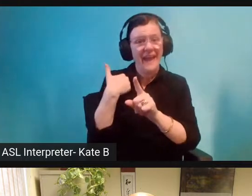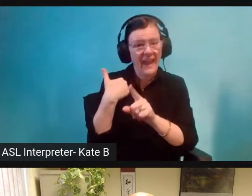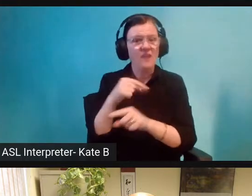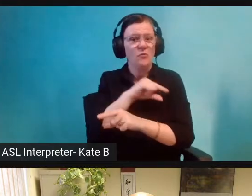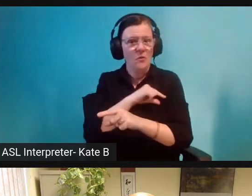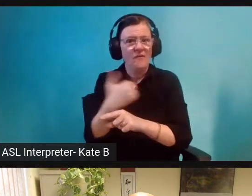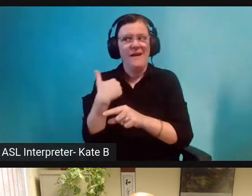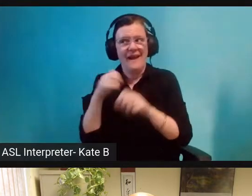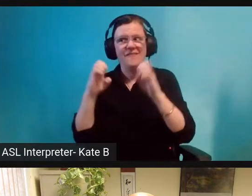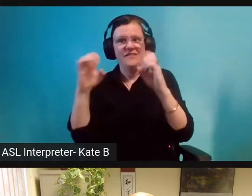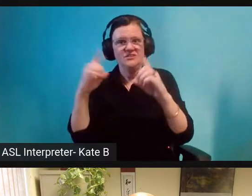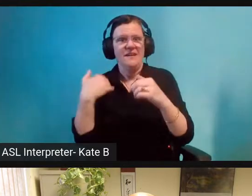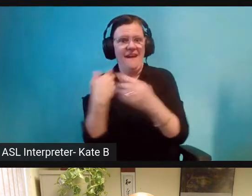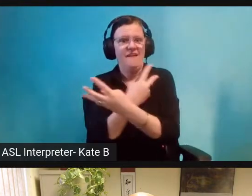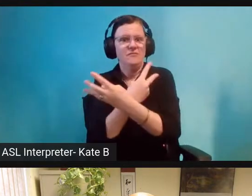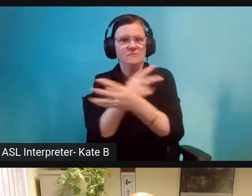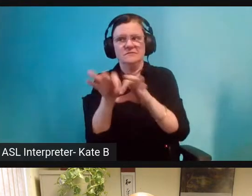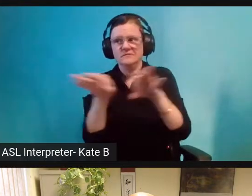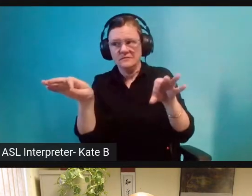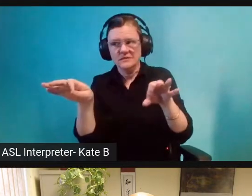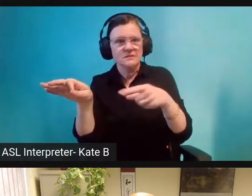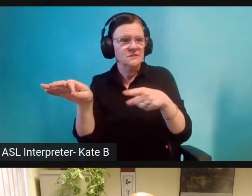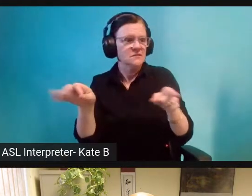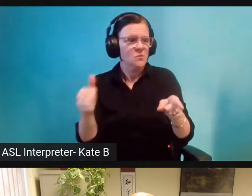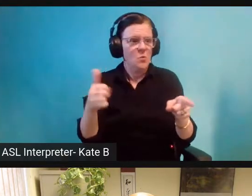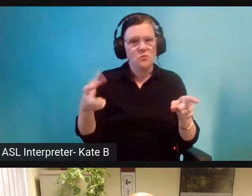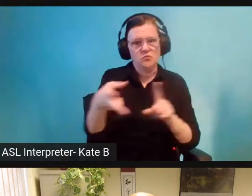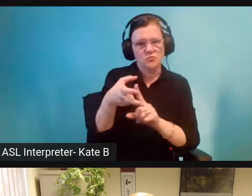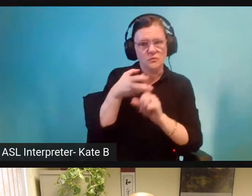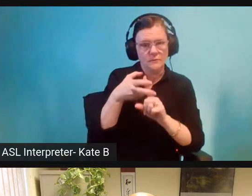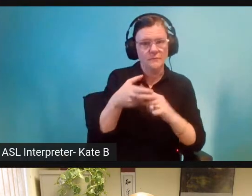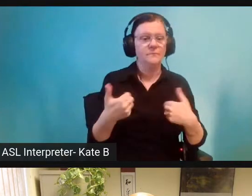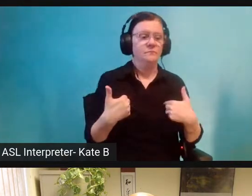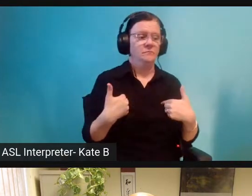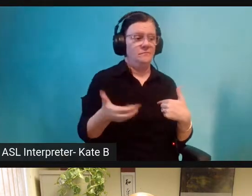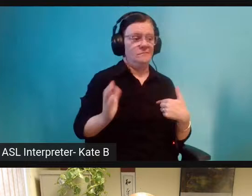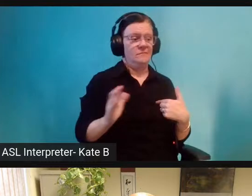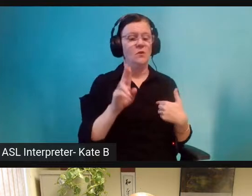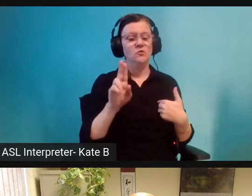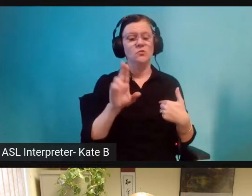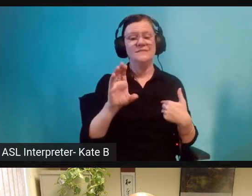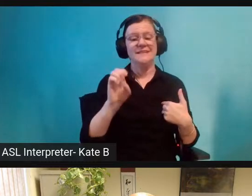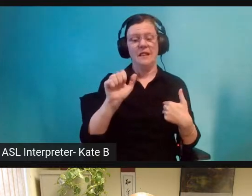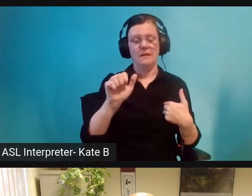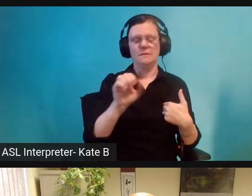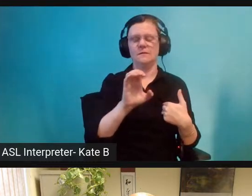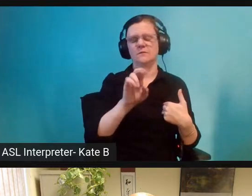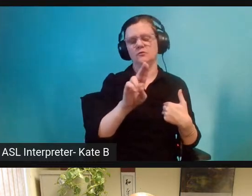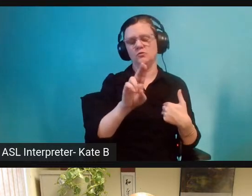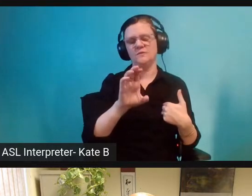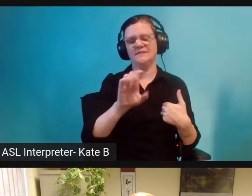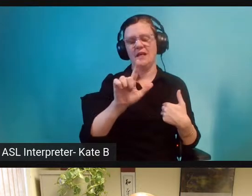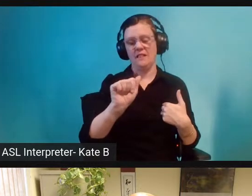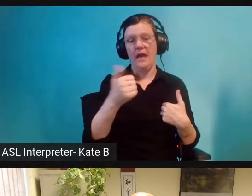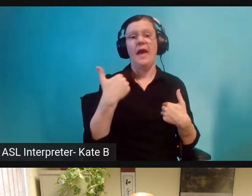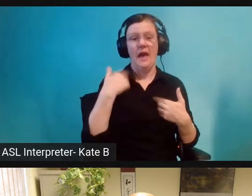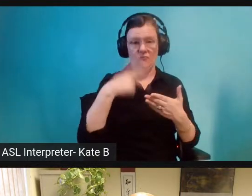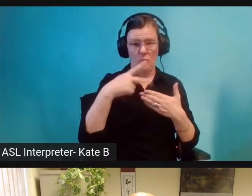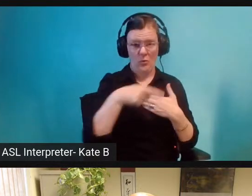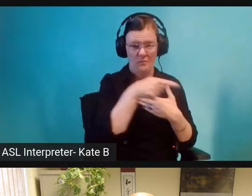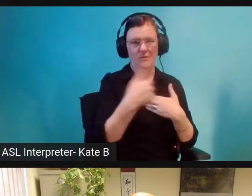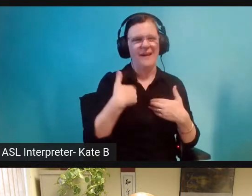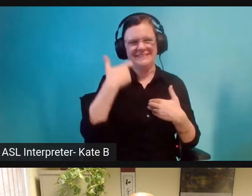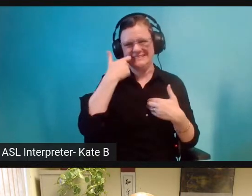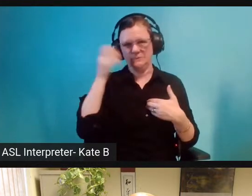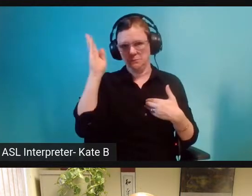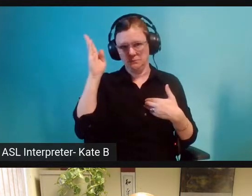in various healthcare fields. UCLA, where I recently lectured, has a program where they